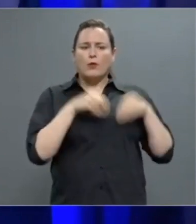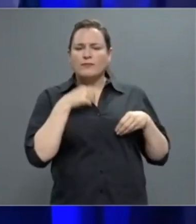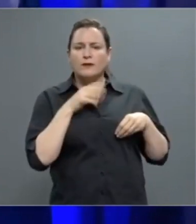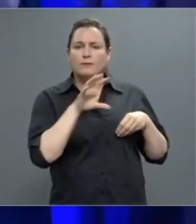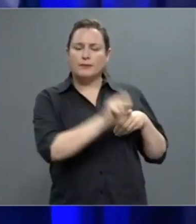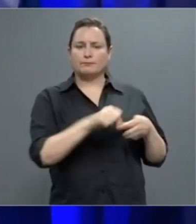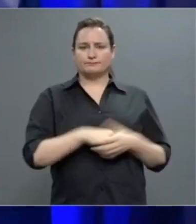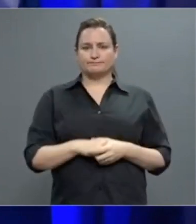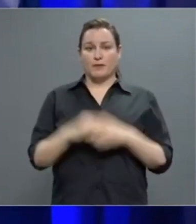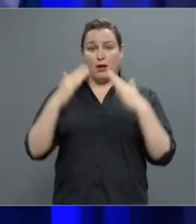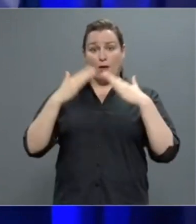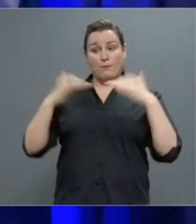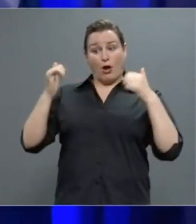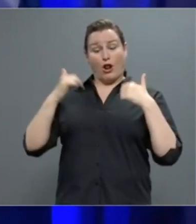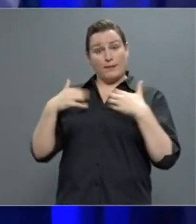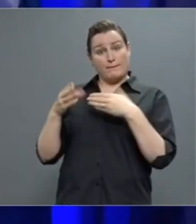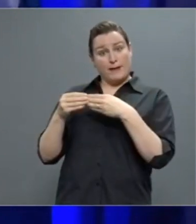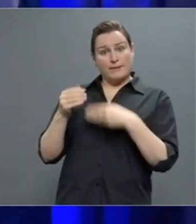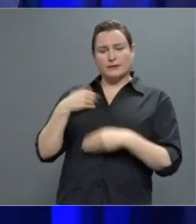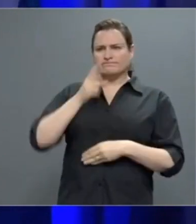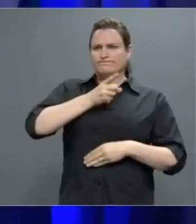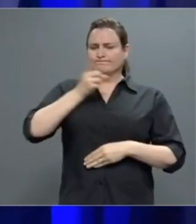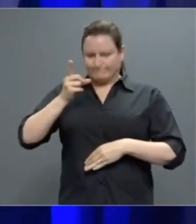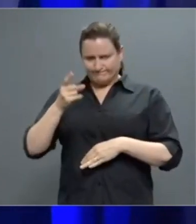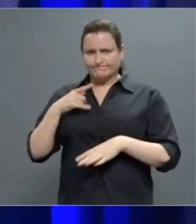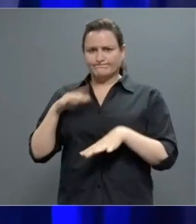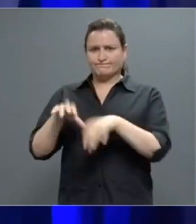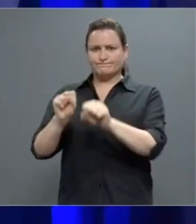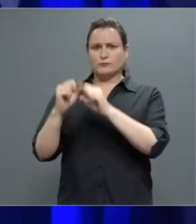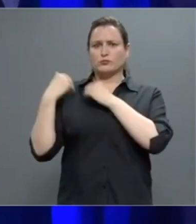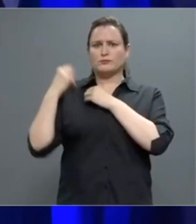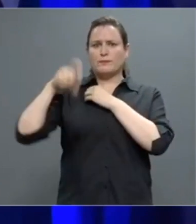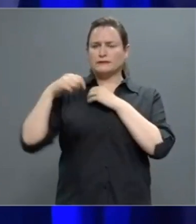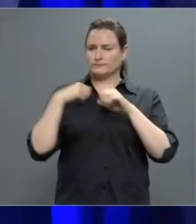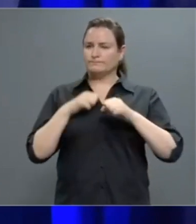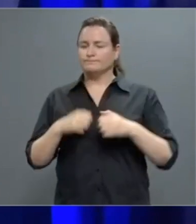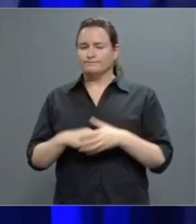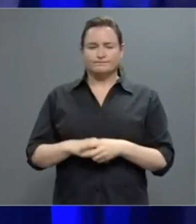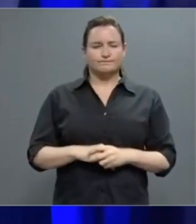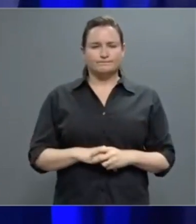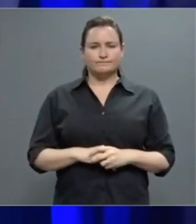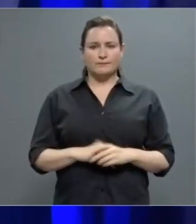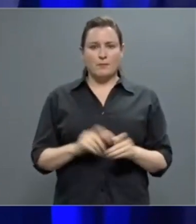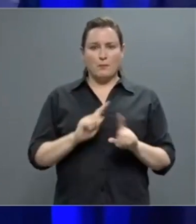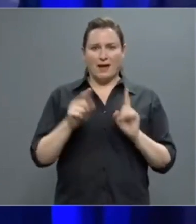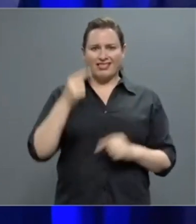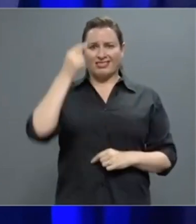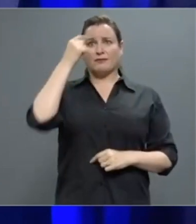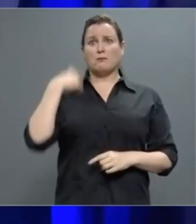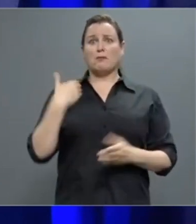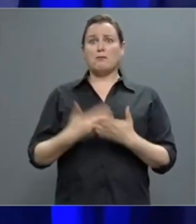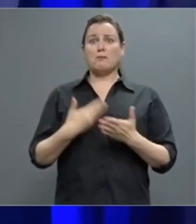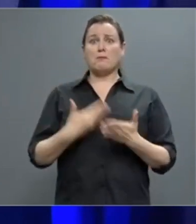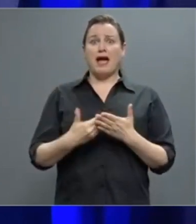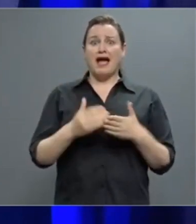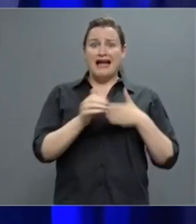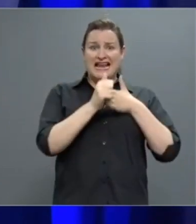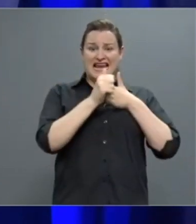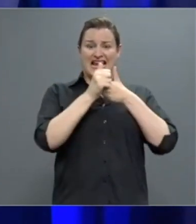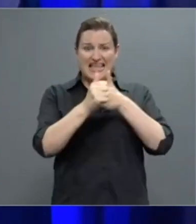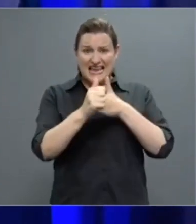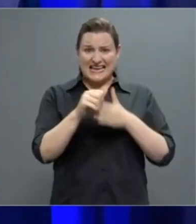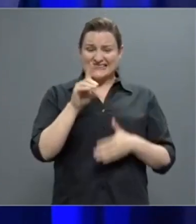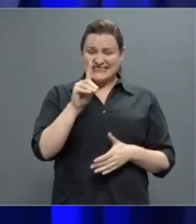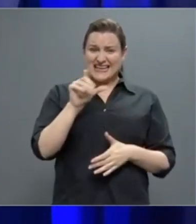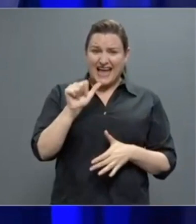parliament. But never in my wildest imagination did I think that one day I would be a leader of this great party